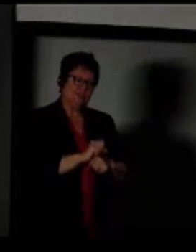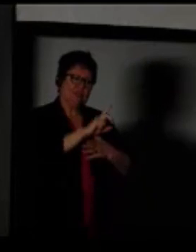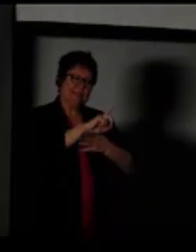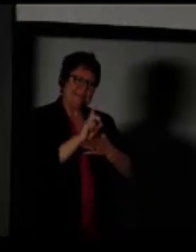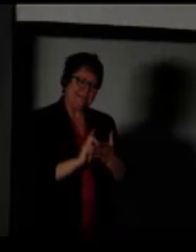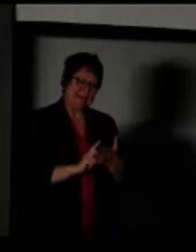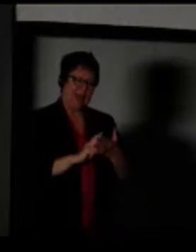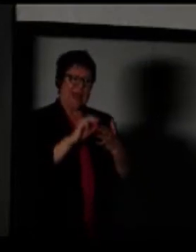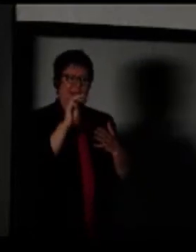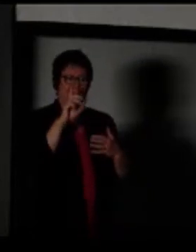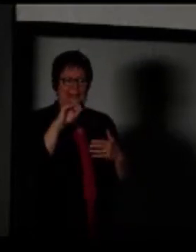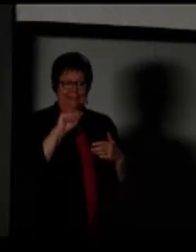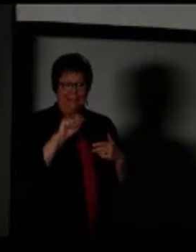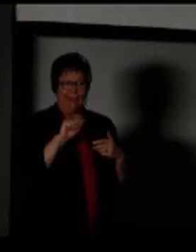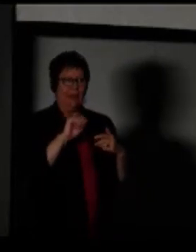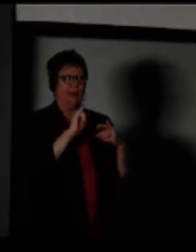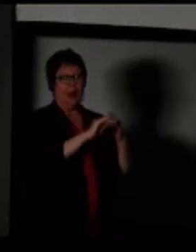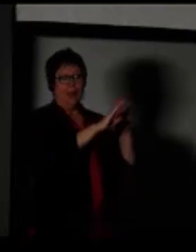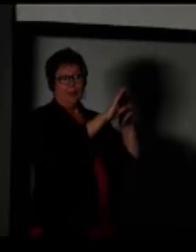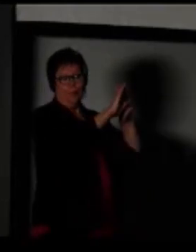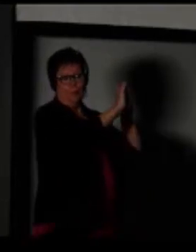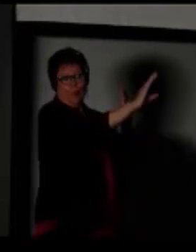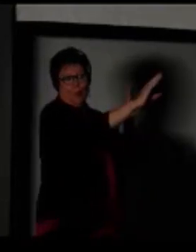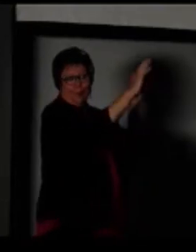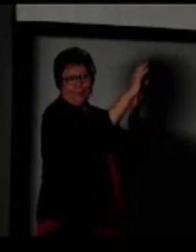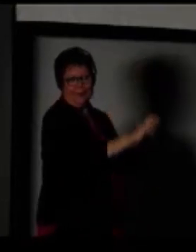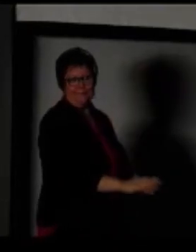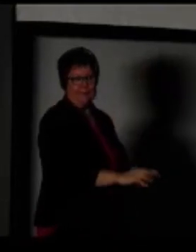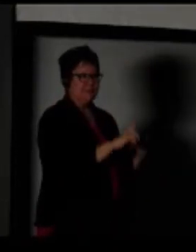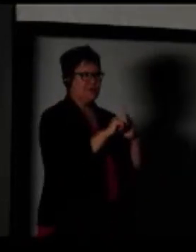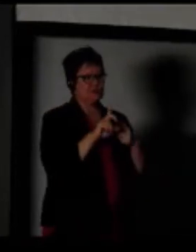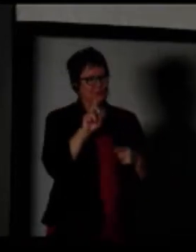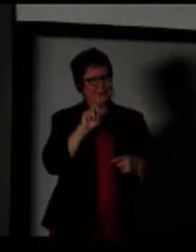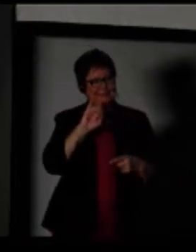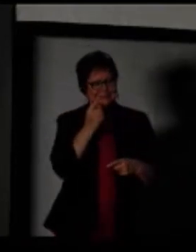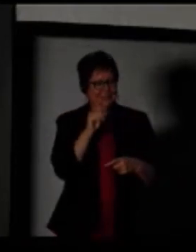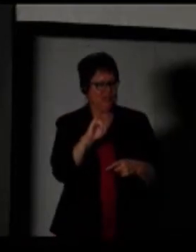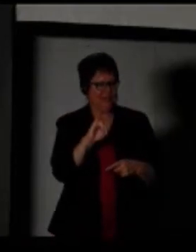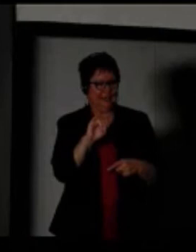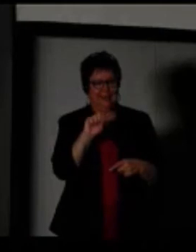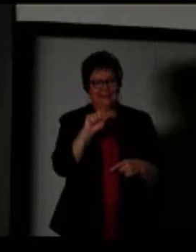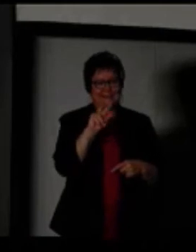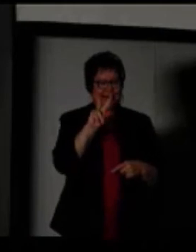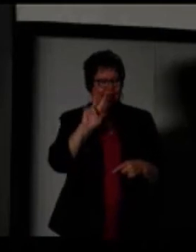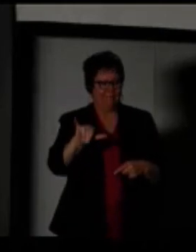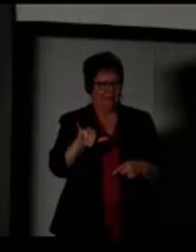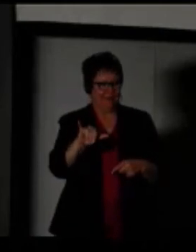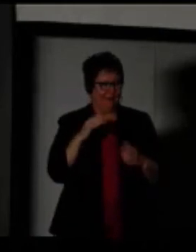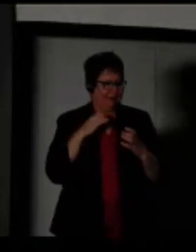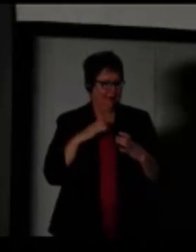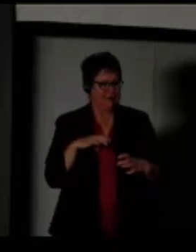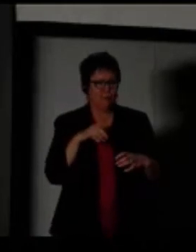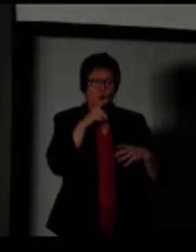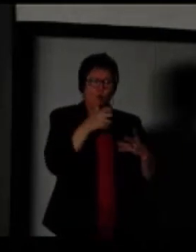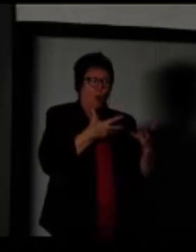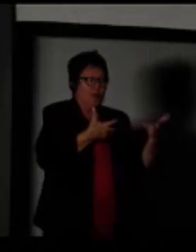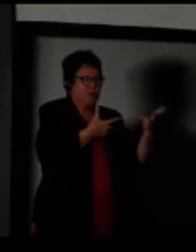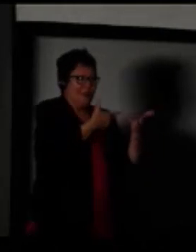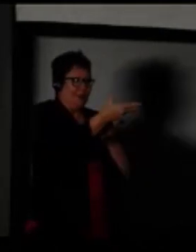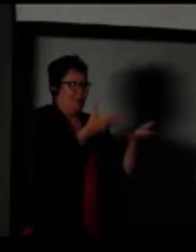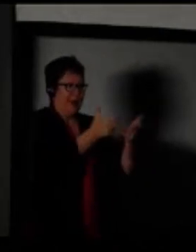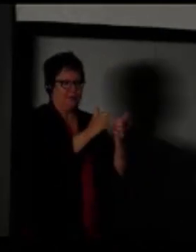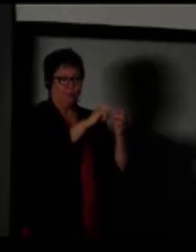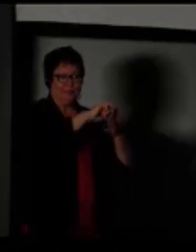new digi-savvy audience who really want to customize and interact with design. And your design can